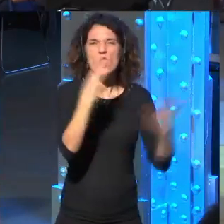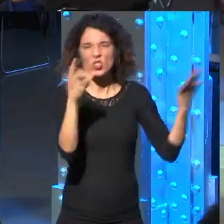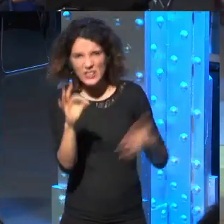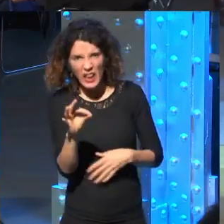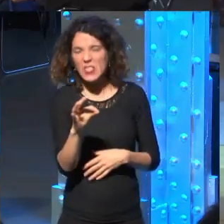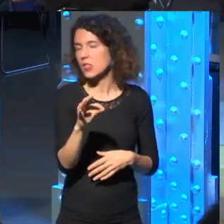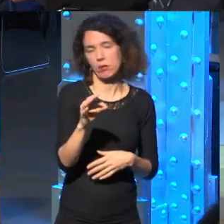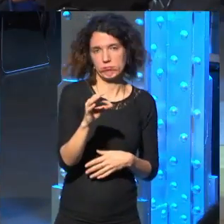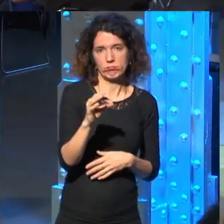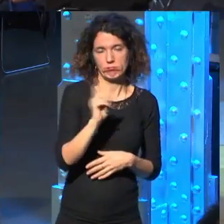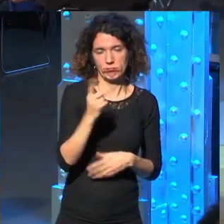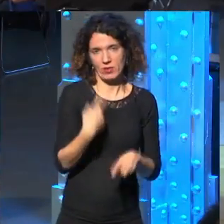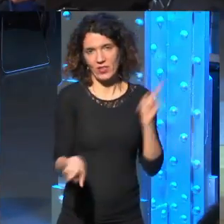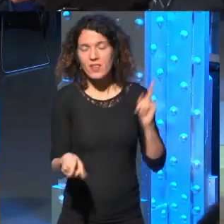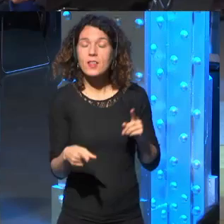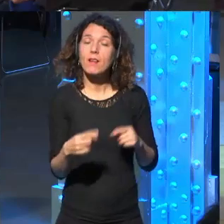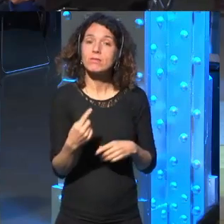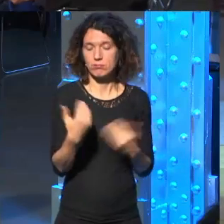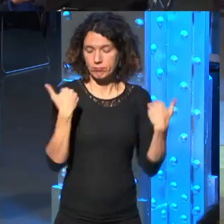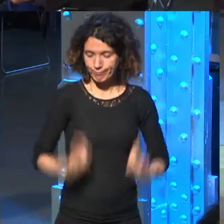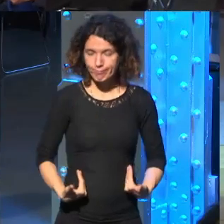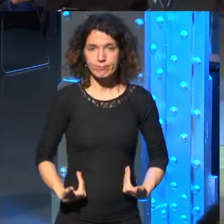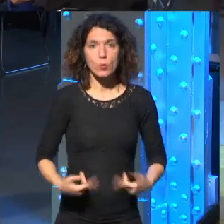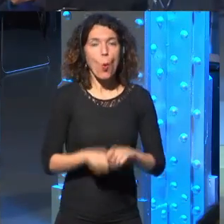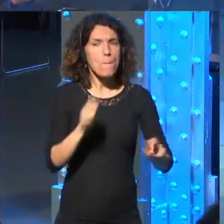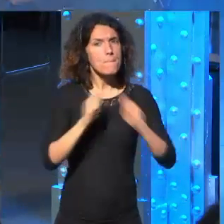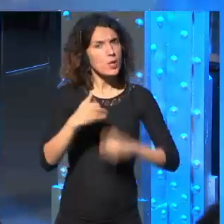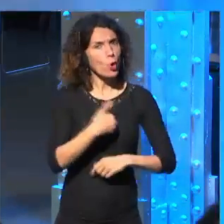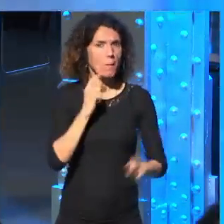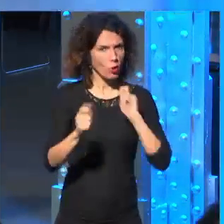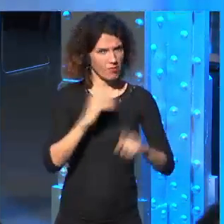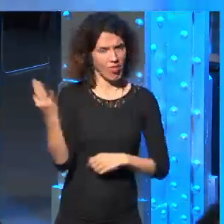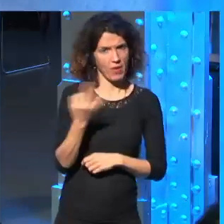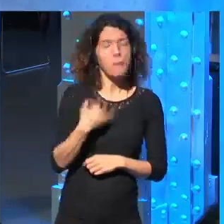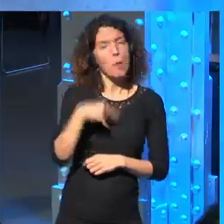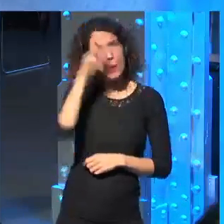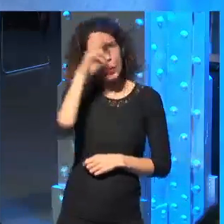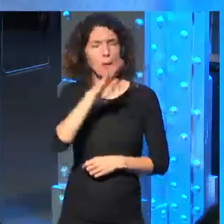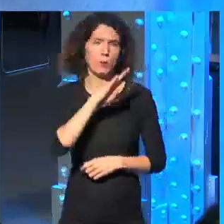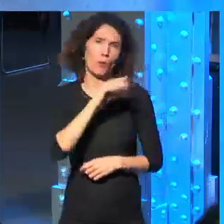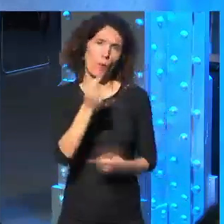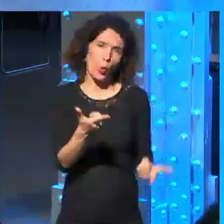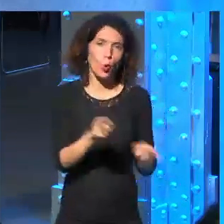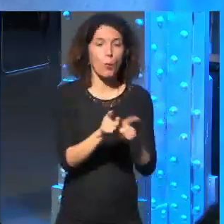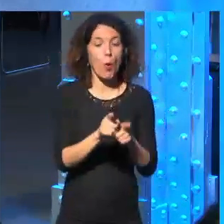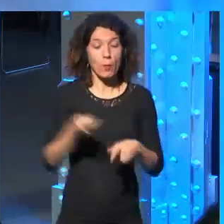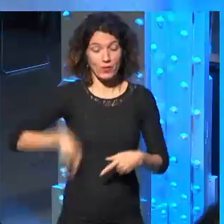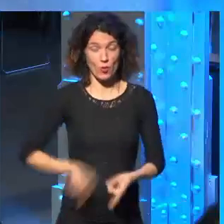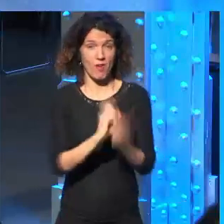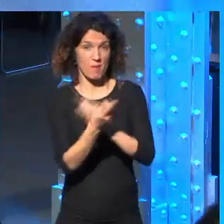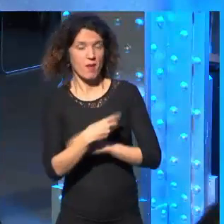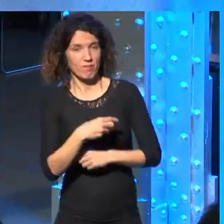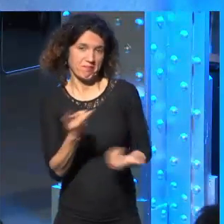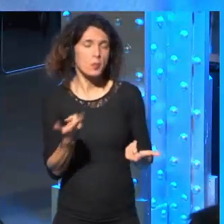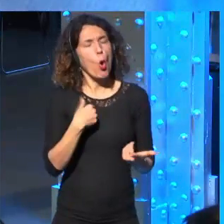2010. Yes, and I'm worried about that, but I can't help it, I do it. The more I research,